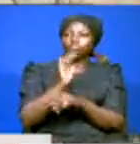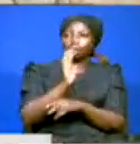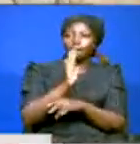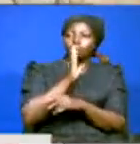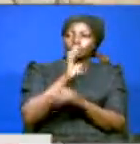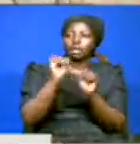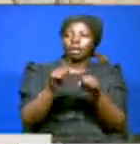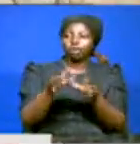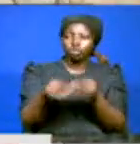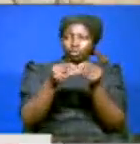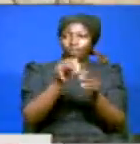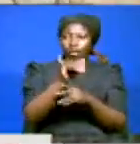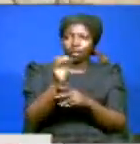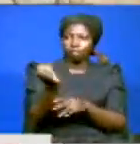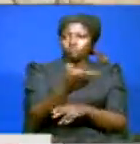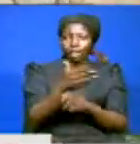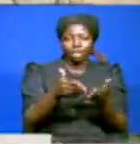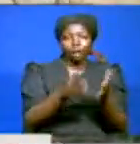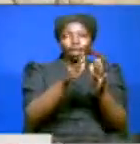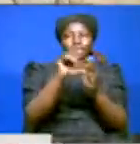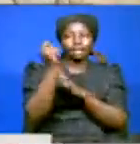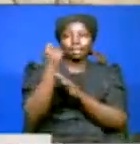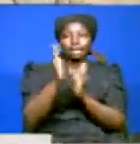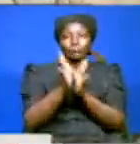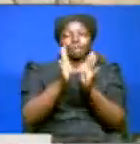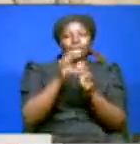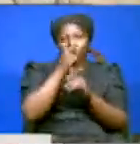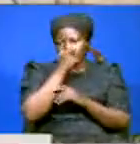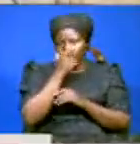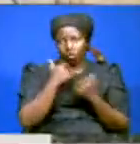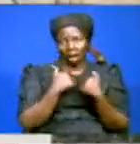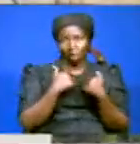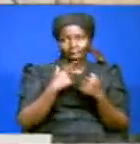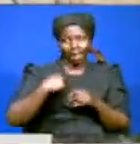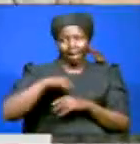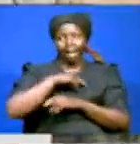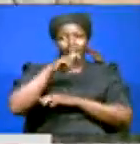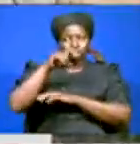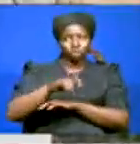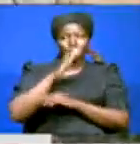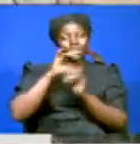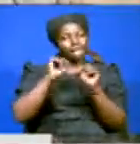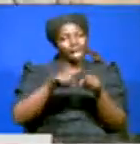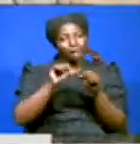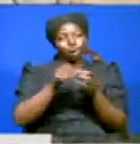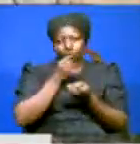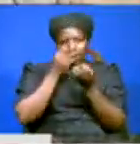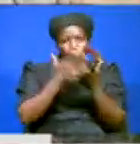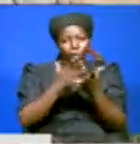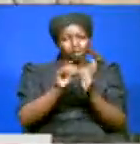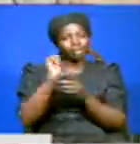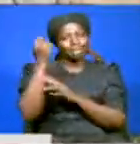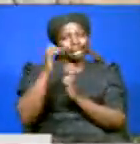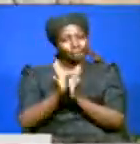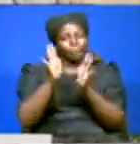to give that broadcast the way the Kenyan public would wish to have. We should be able to inform the Kenyan public and the